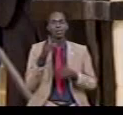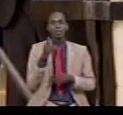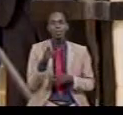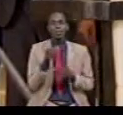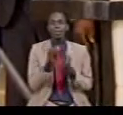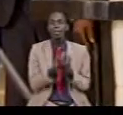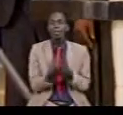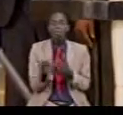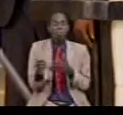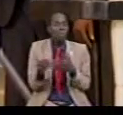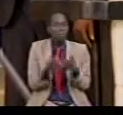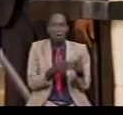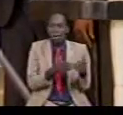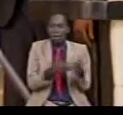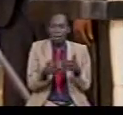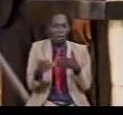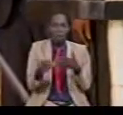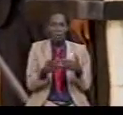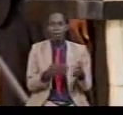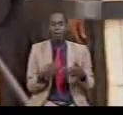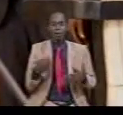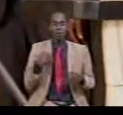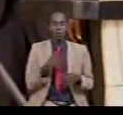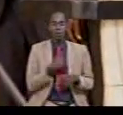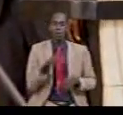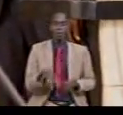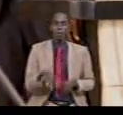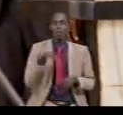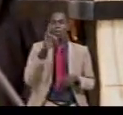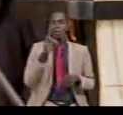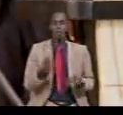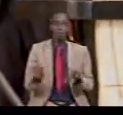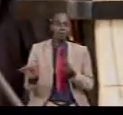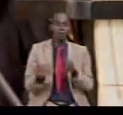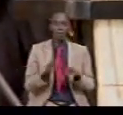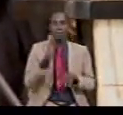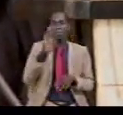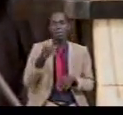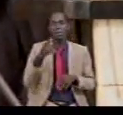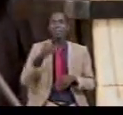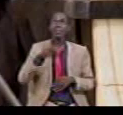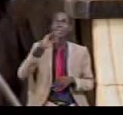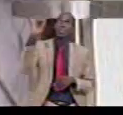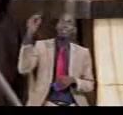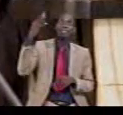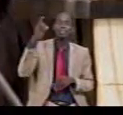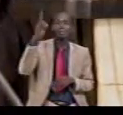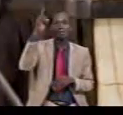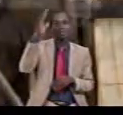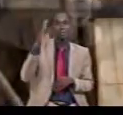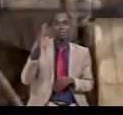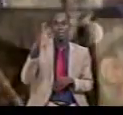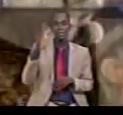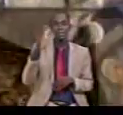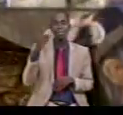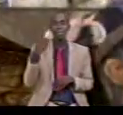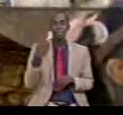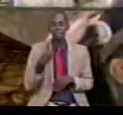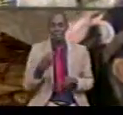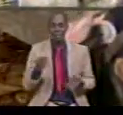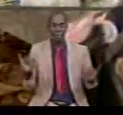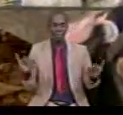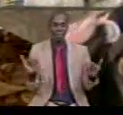whatever was found done by the grace of God, the same